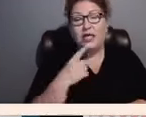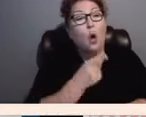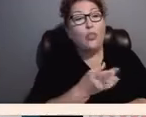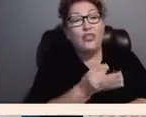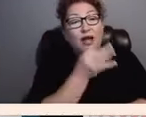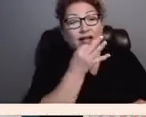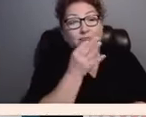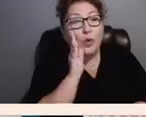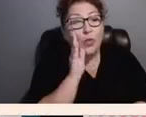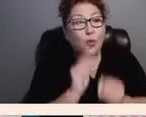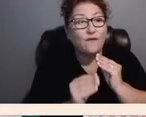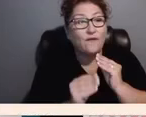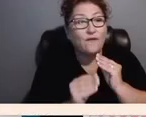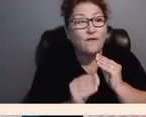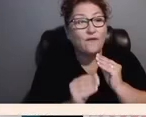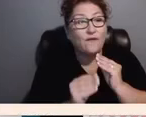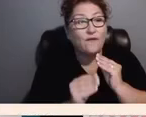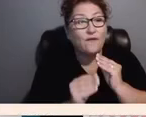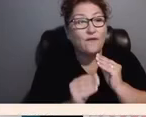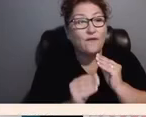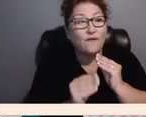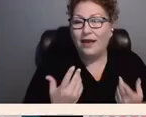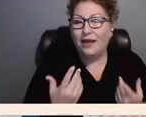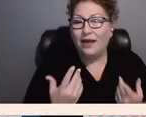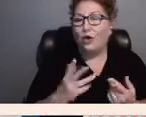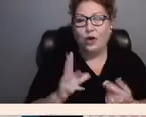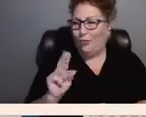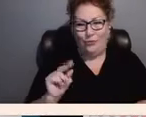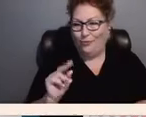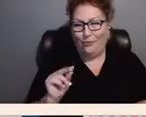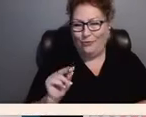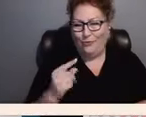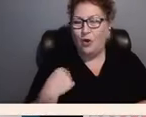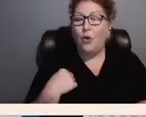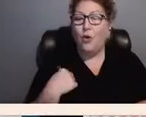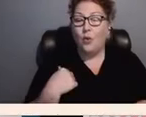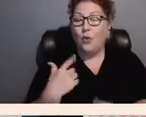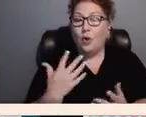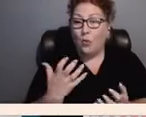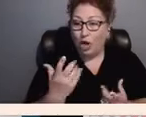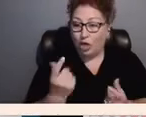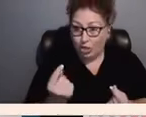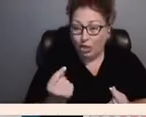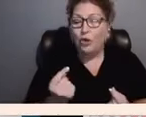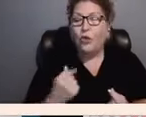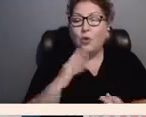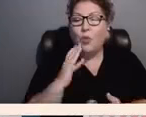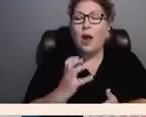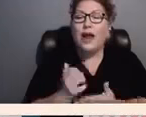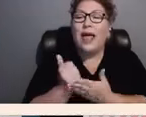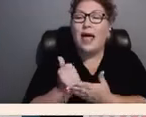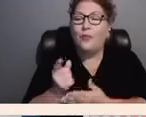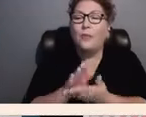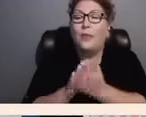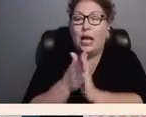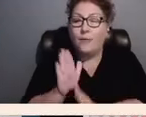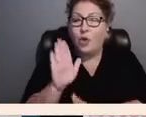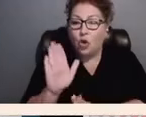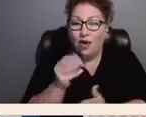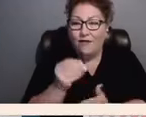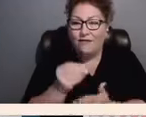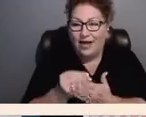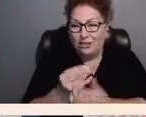for me, all is well now. No, what we want you to do is help you to become your own financial expert.